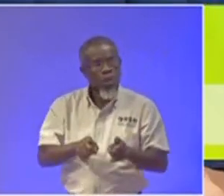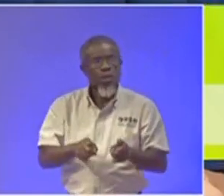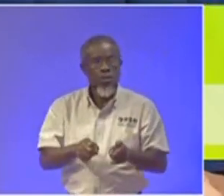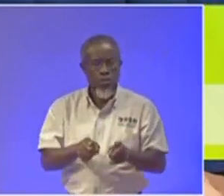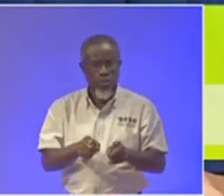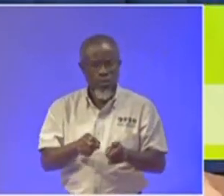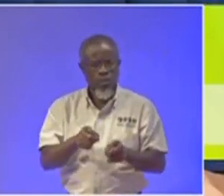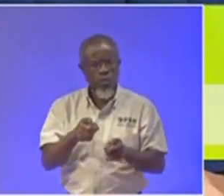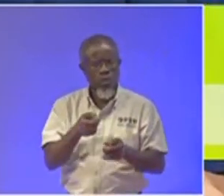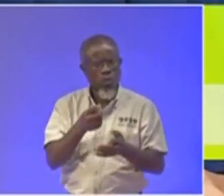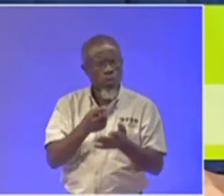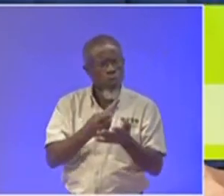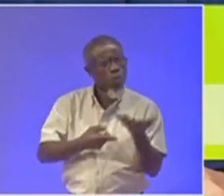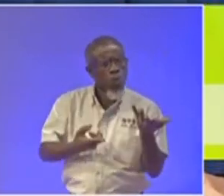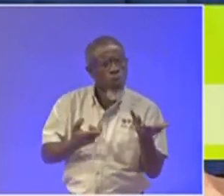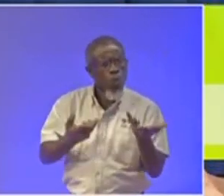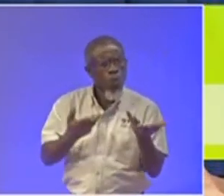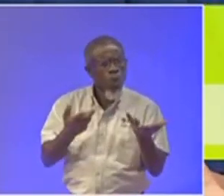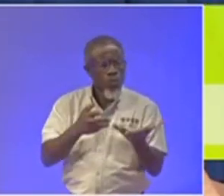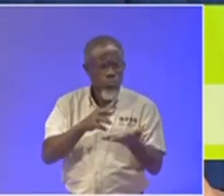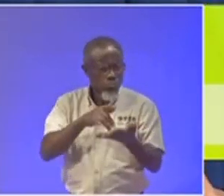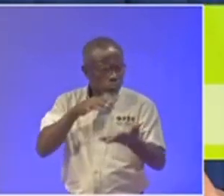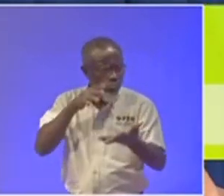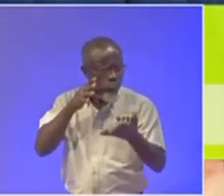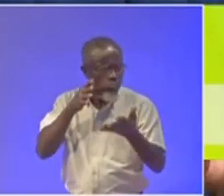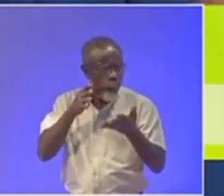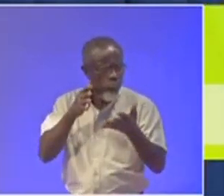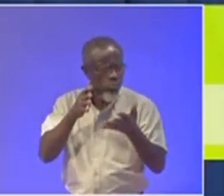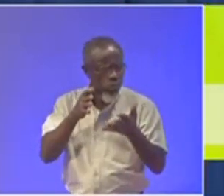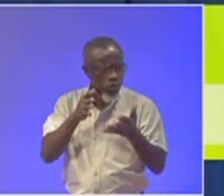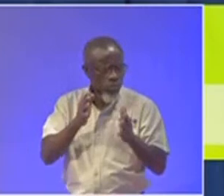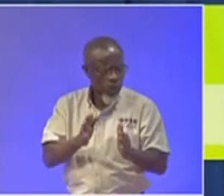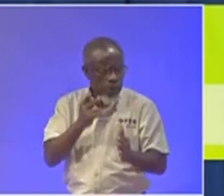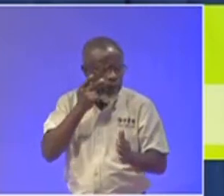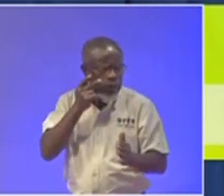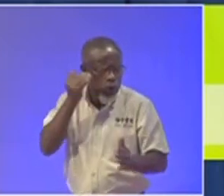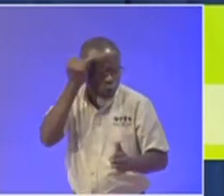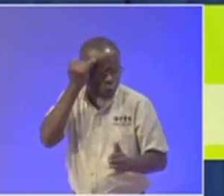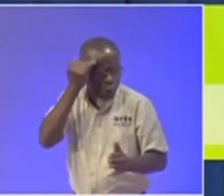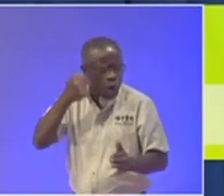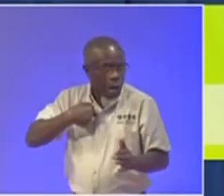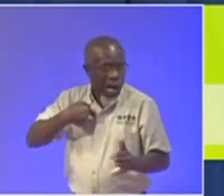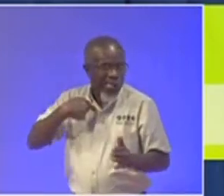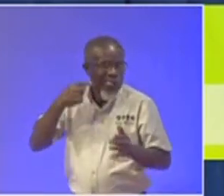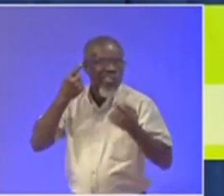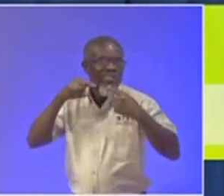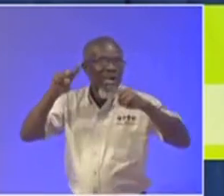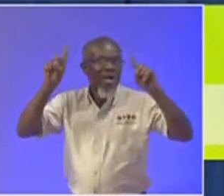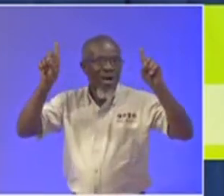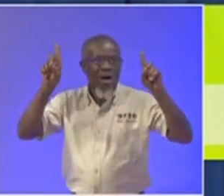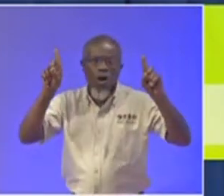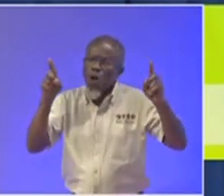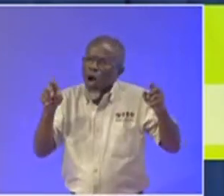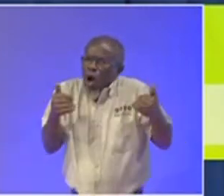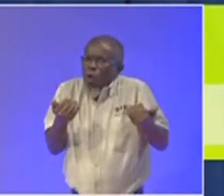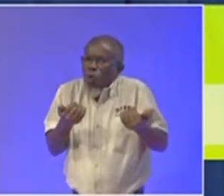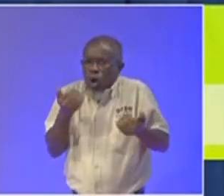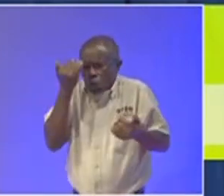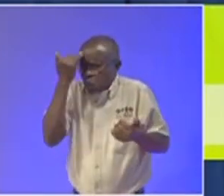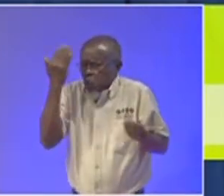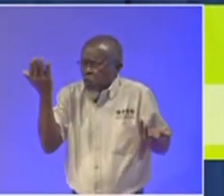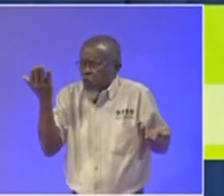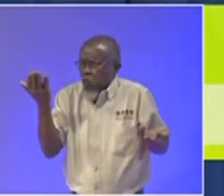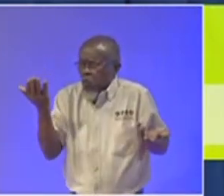perceive is my end goal? How do I know I'm successful? And it's really important to empower our students